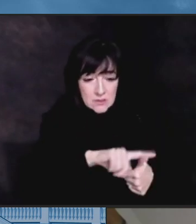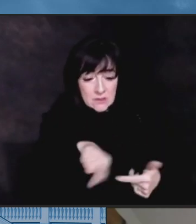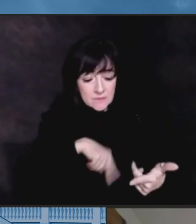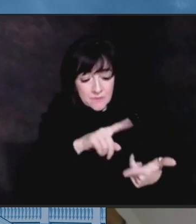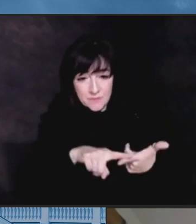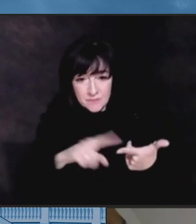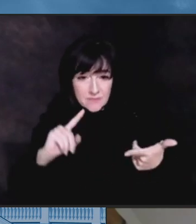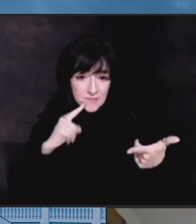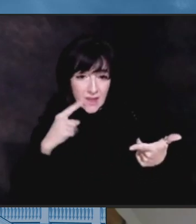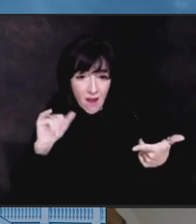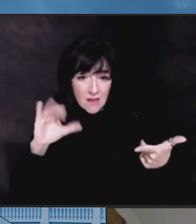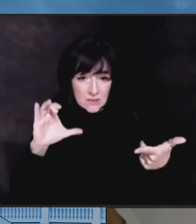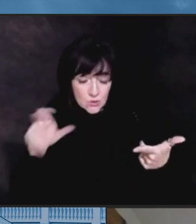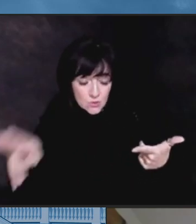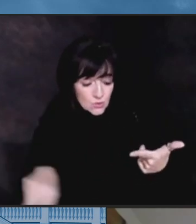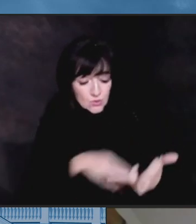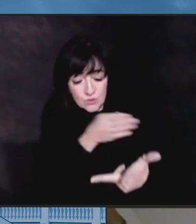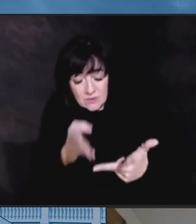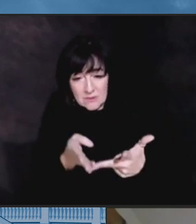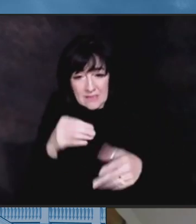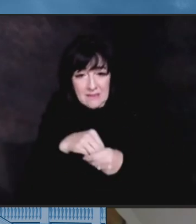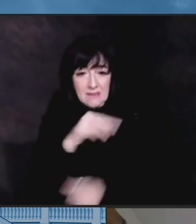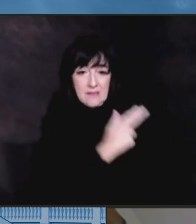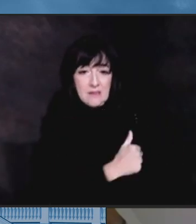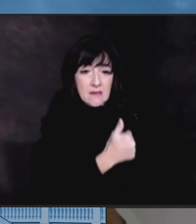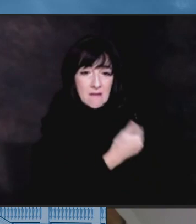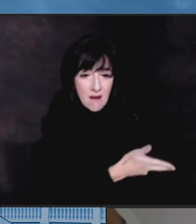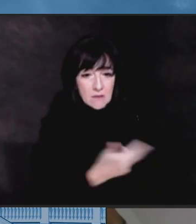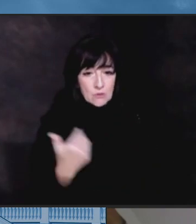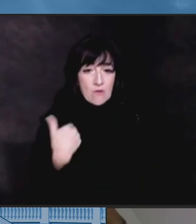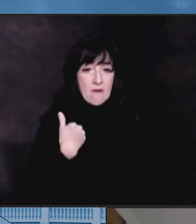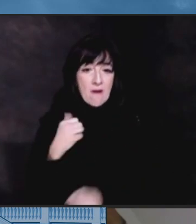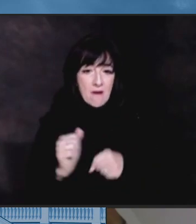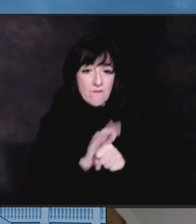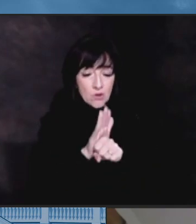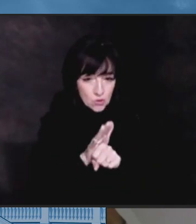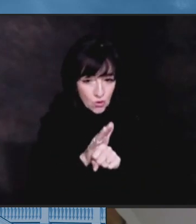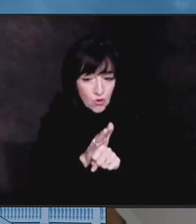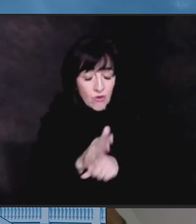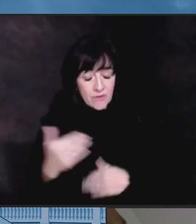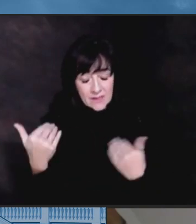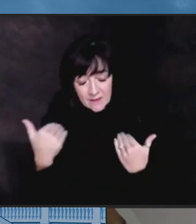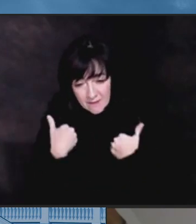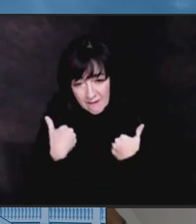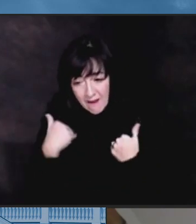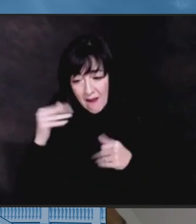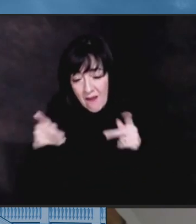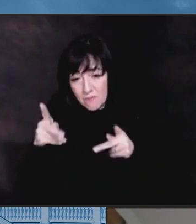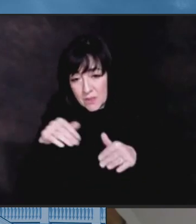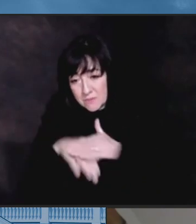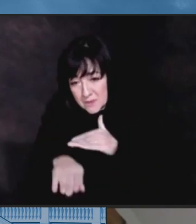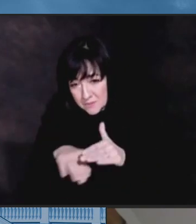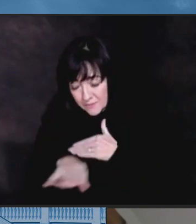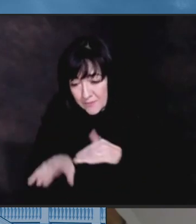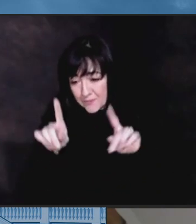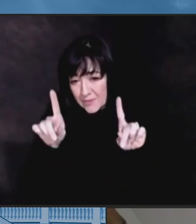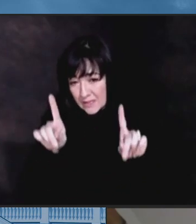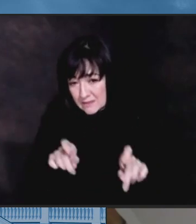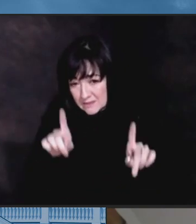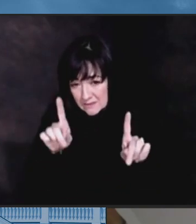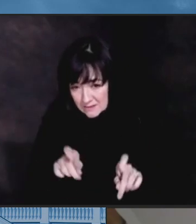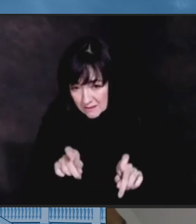in the hospitals being treated for COVID-19. They admit people and they're tested, and some are in